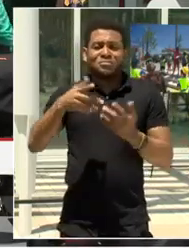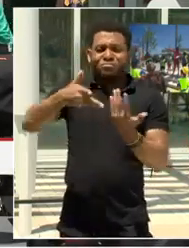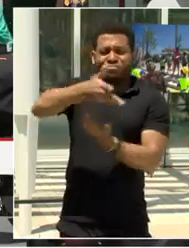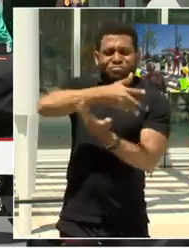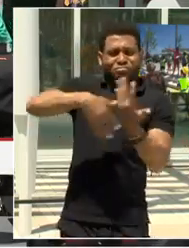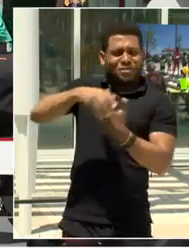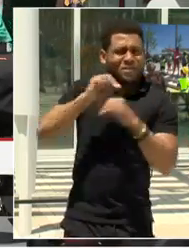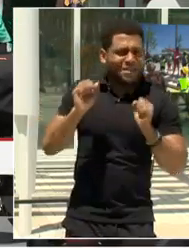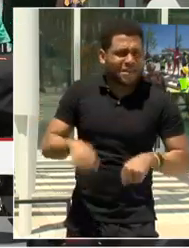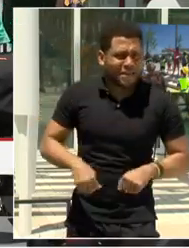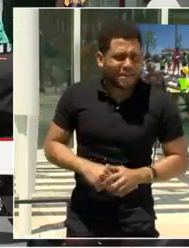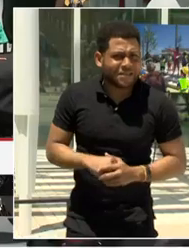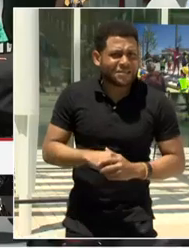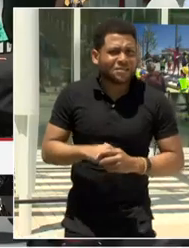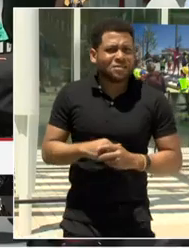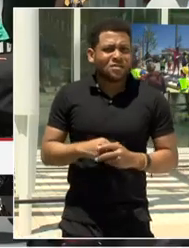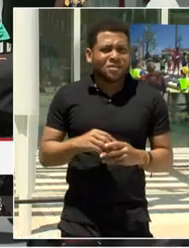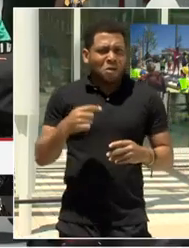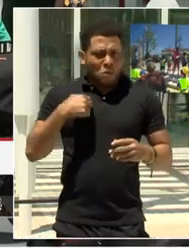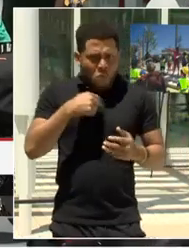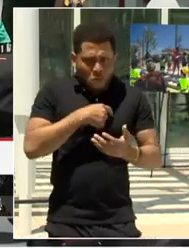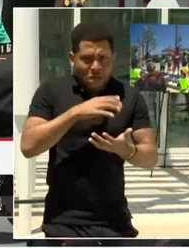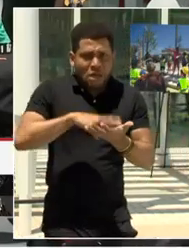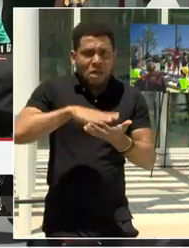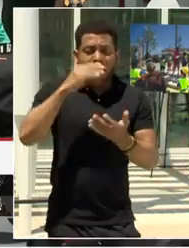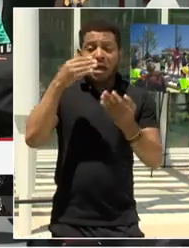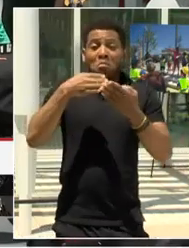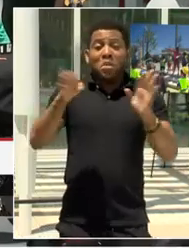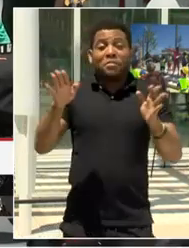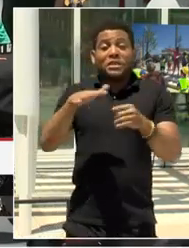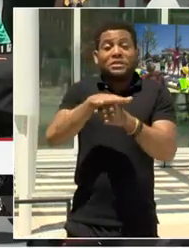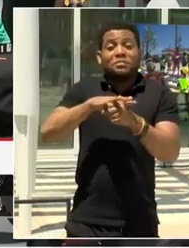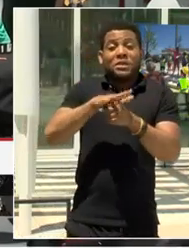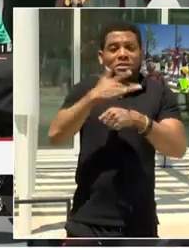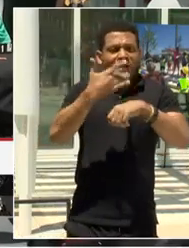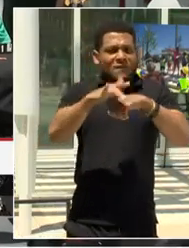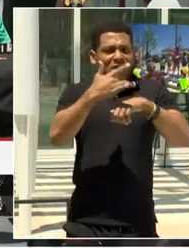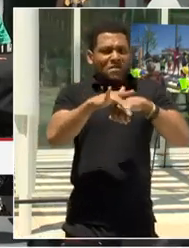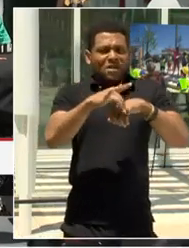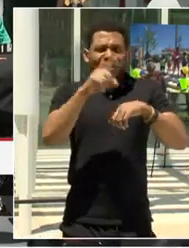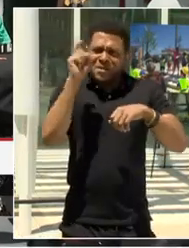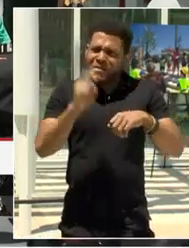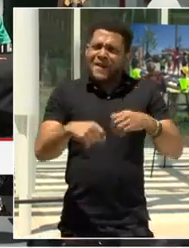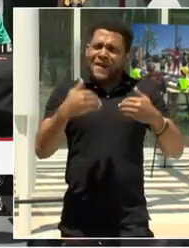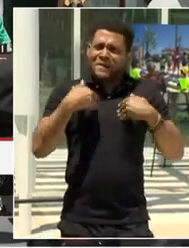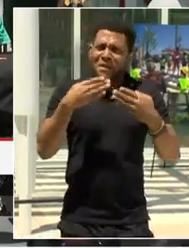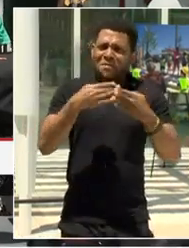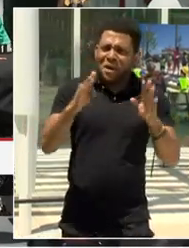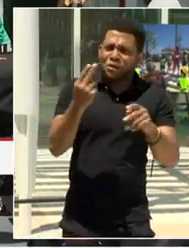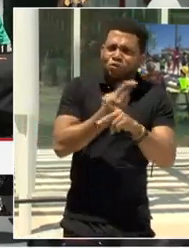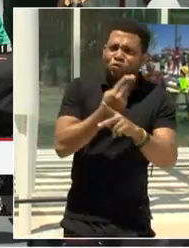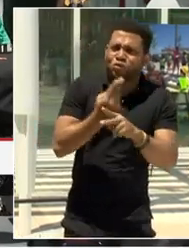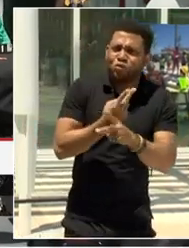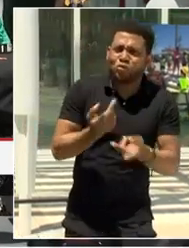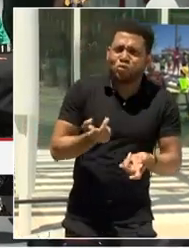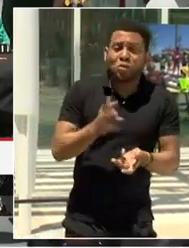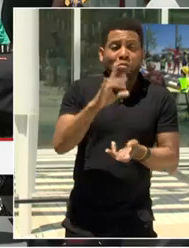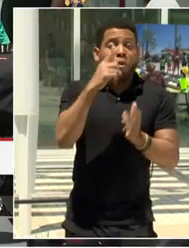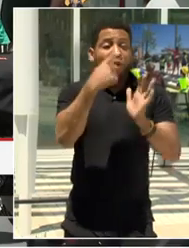we are going to have public uses, including the beautiful recreation center that you